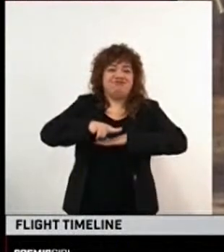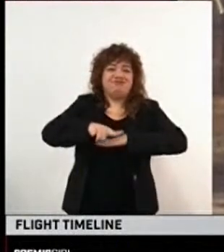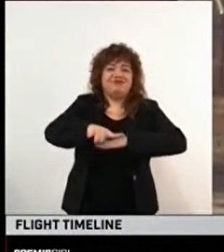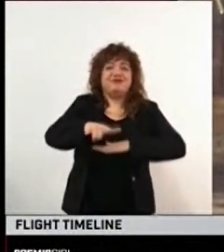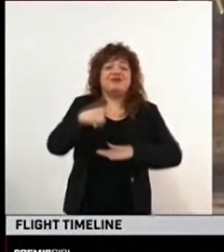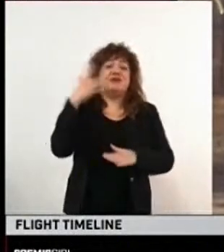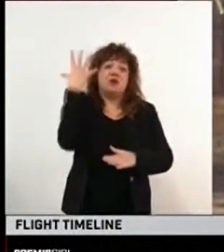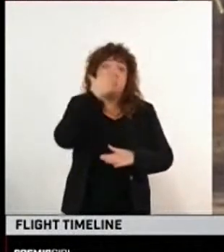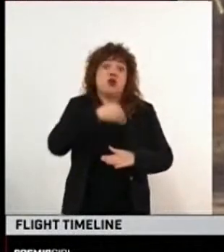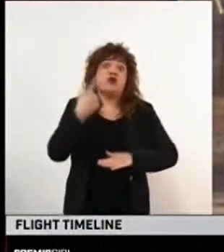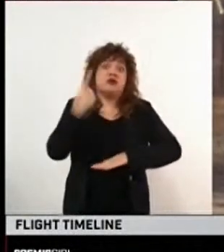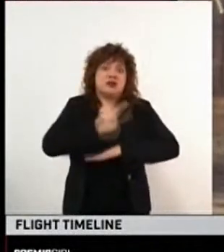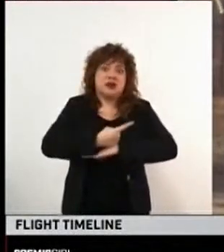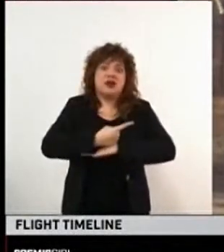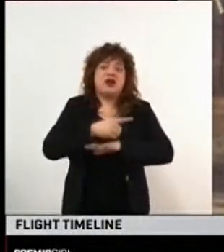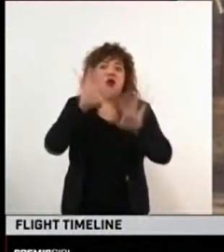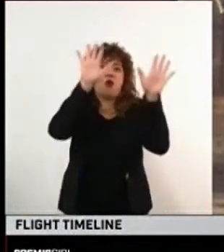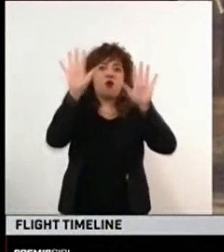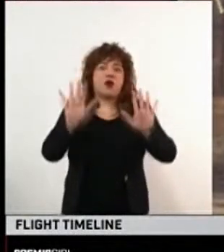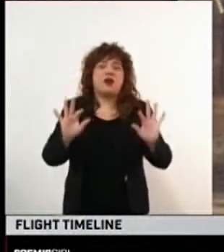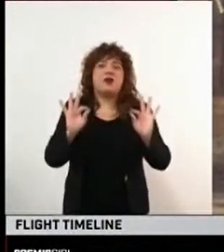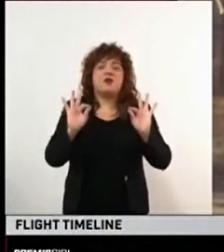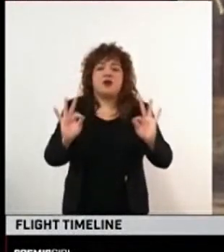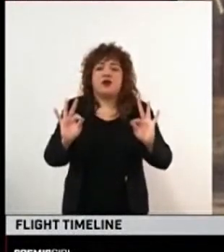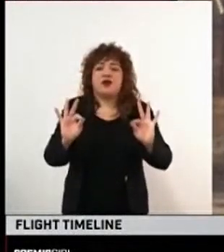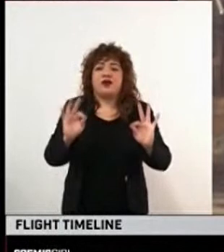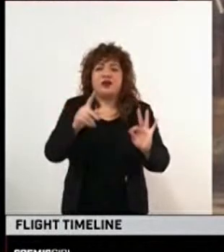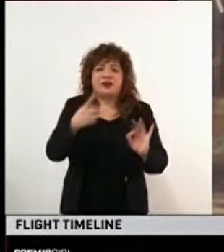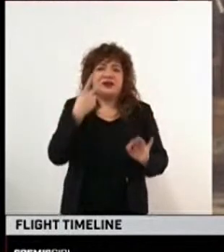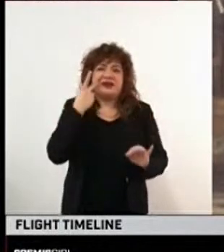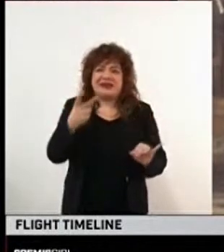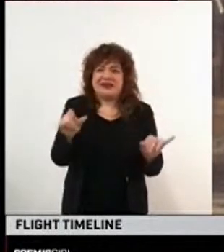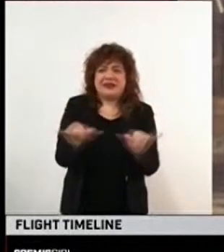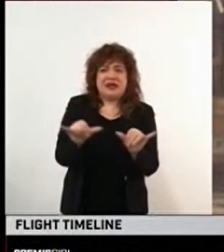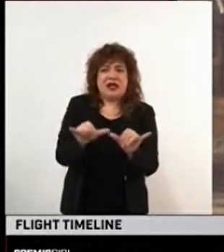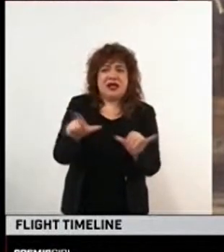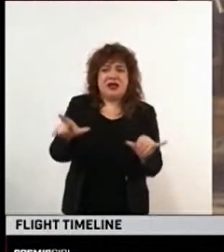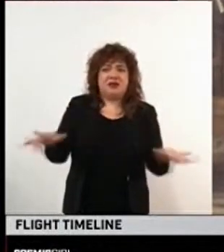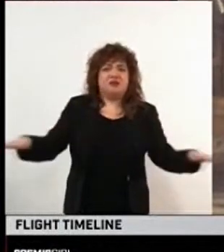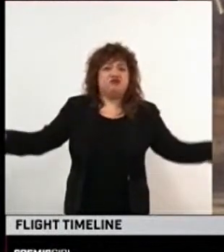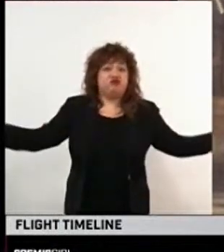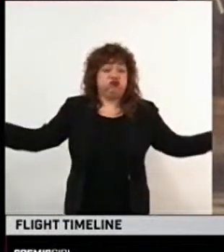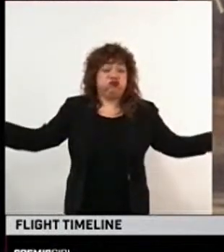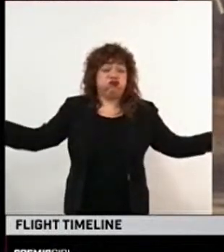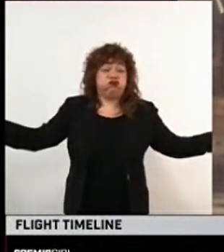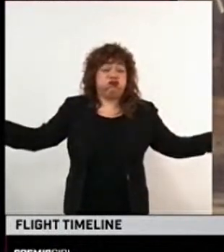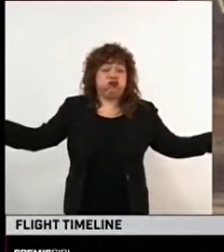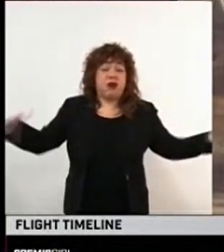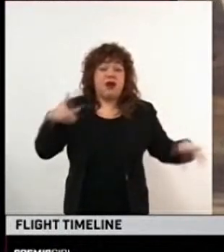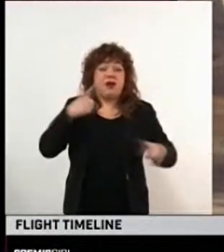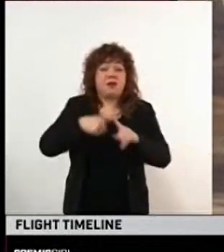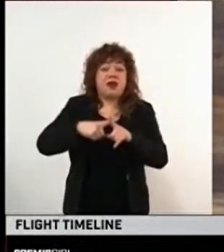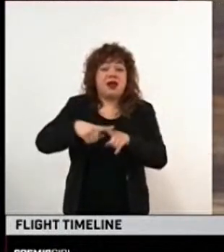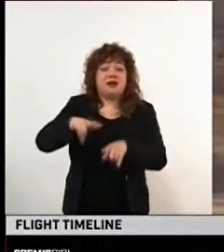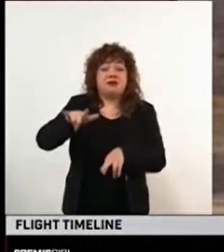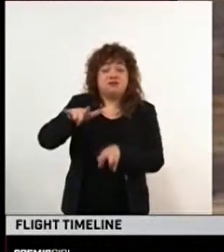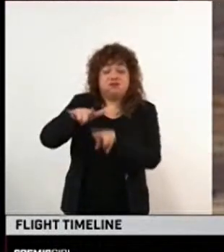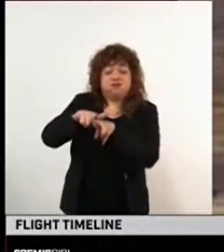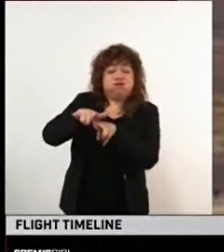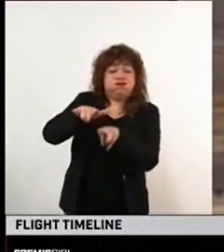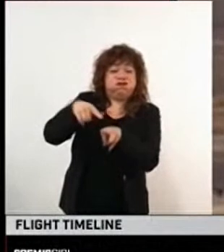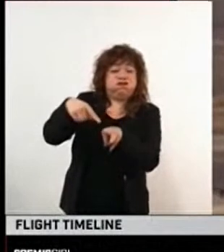in Mojave right now, especially you can see the size of Cosmic Girl on the rocket underneath me. It's such an impressive sight. Yeah,